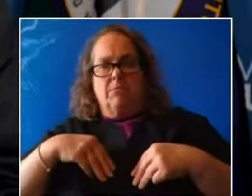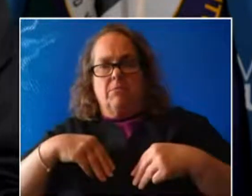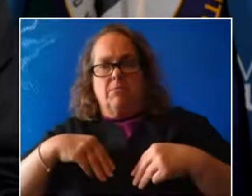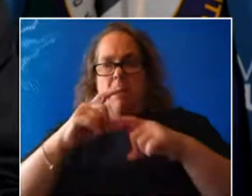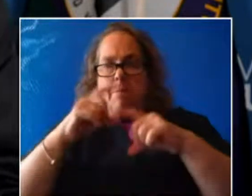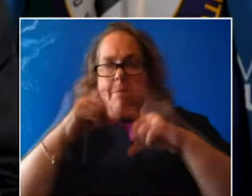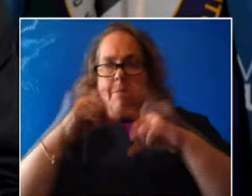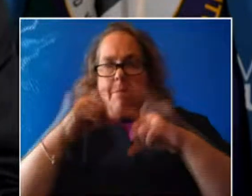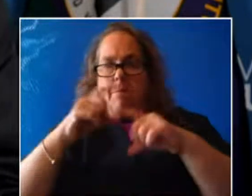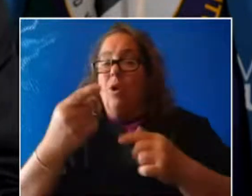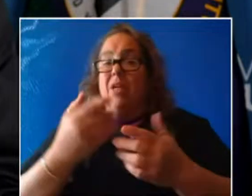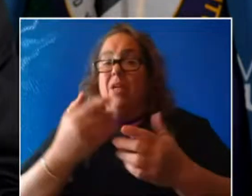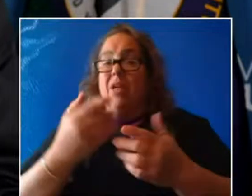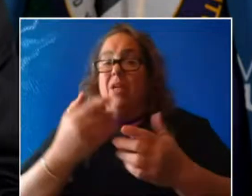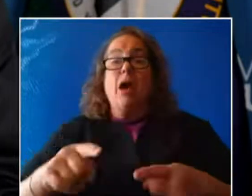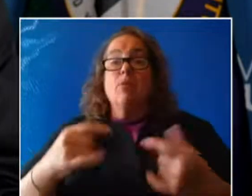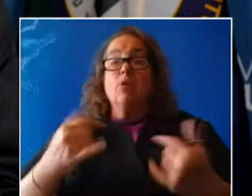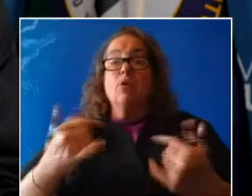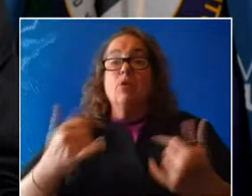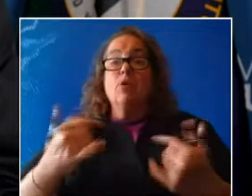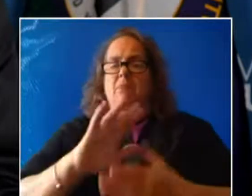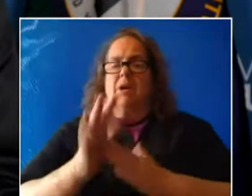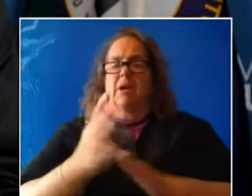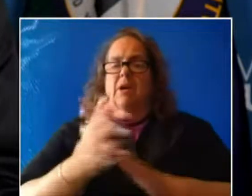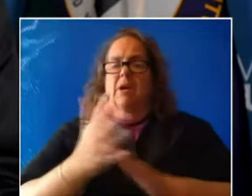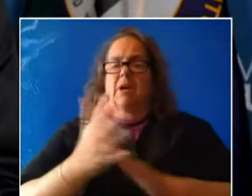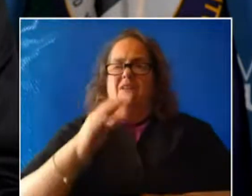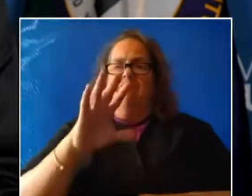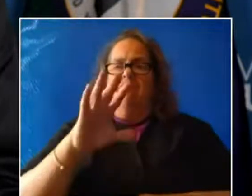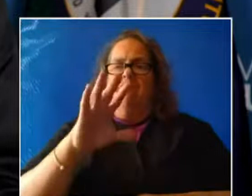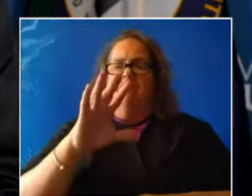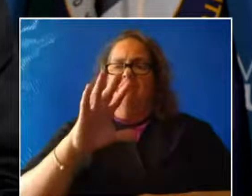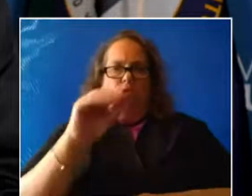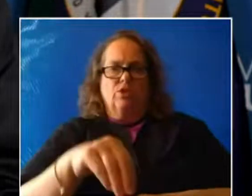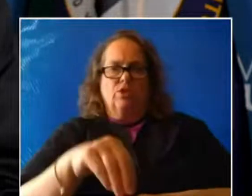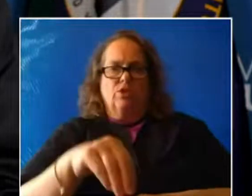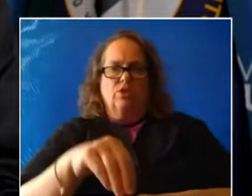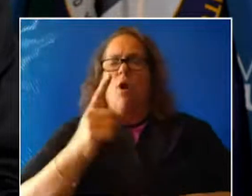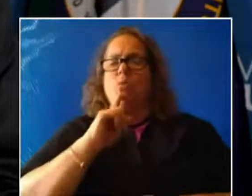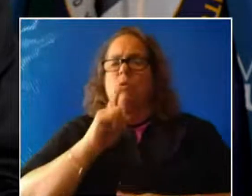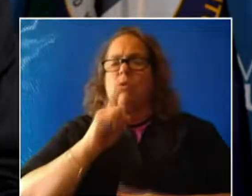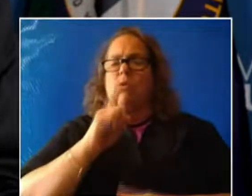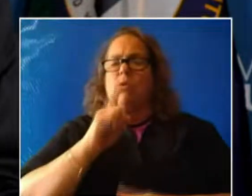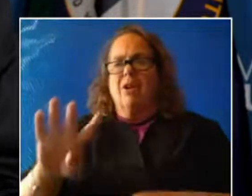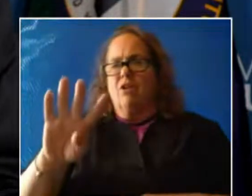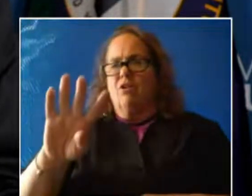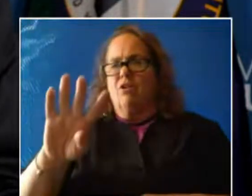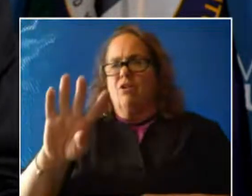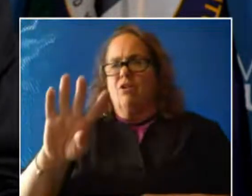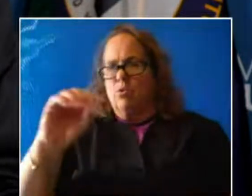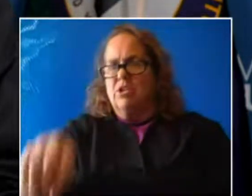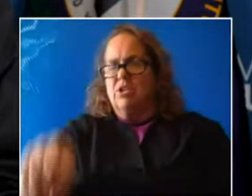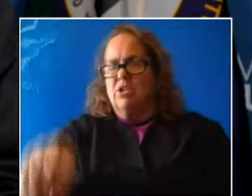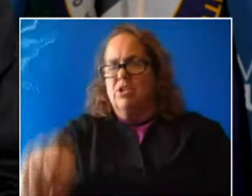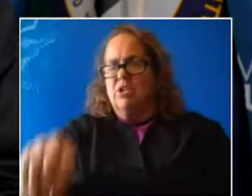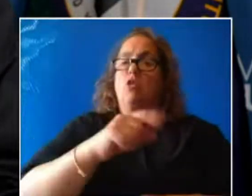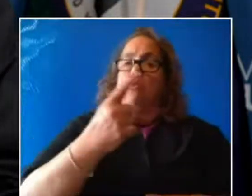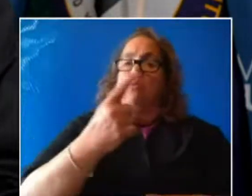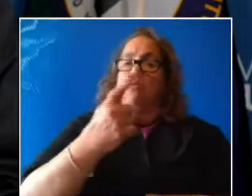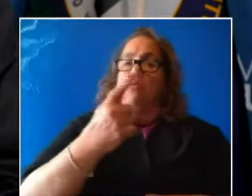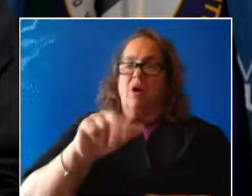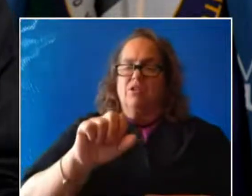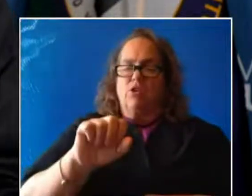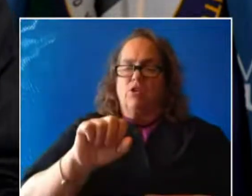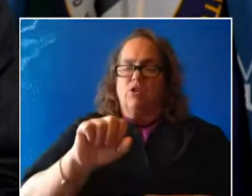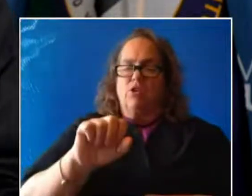believe one was already at 40 and the other was at 35. Now everyone is exactly at